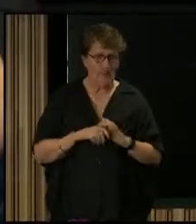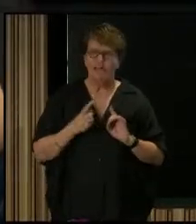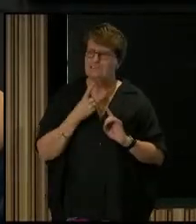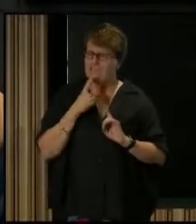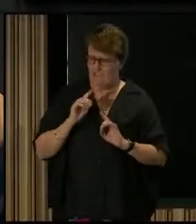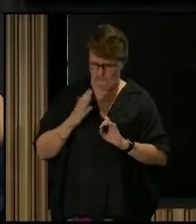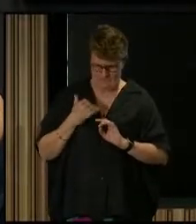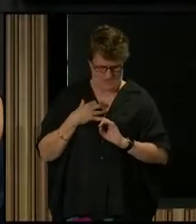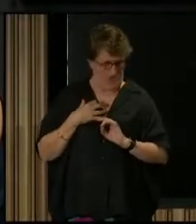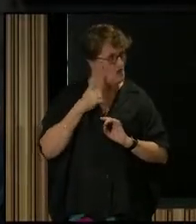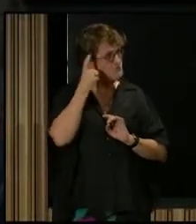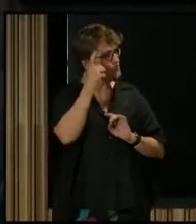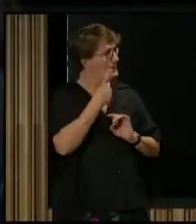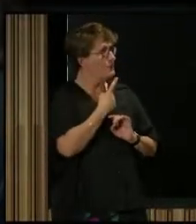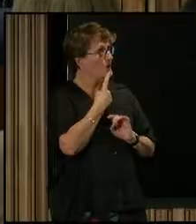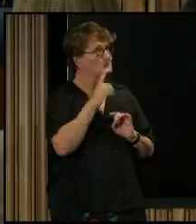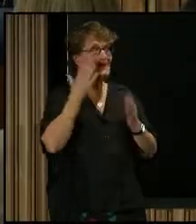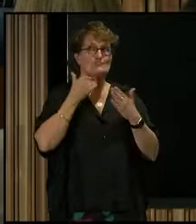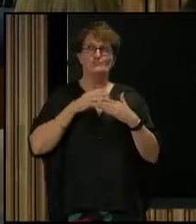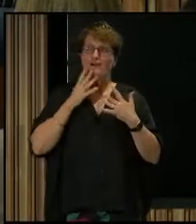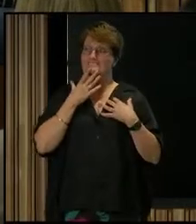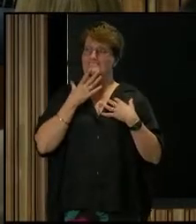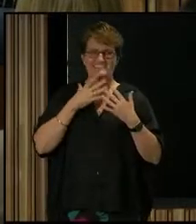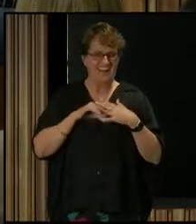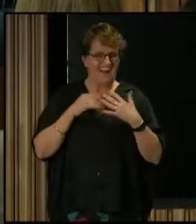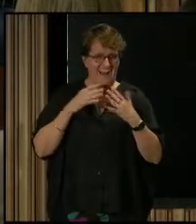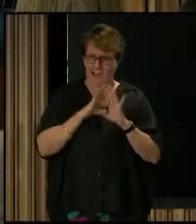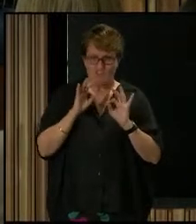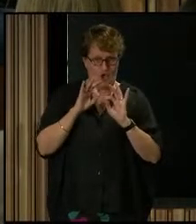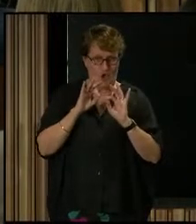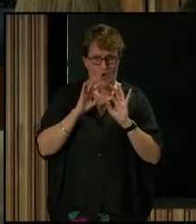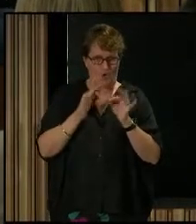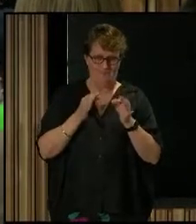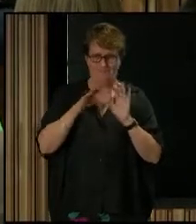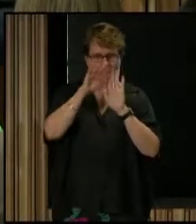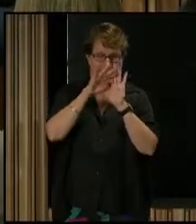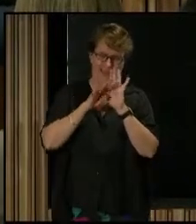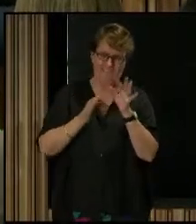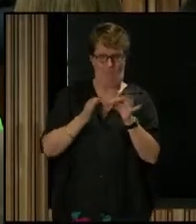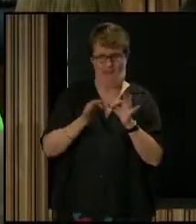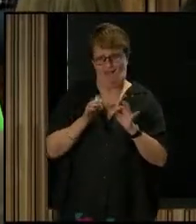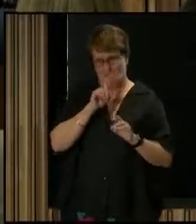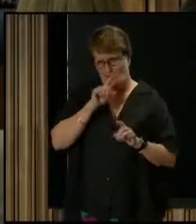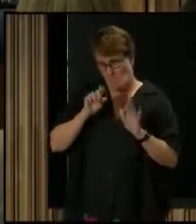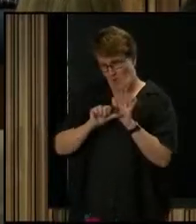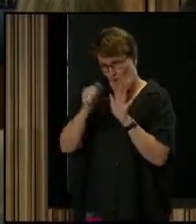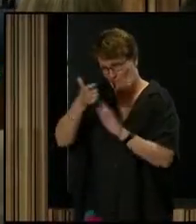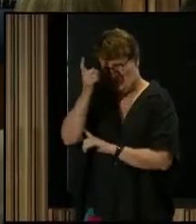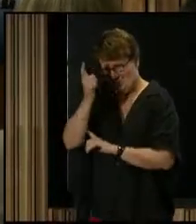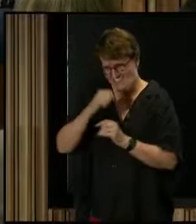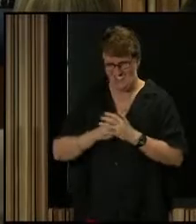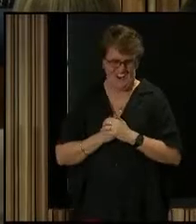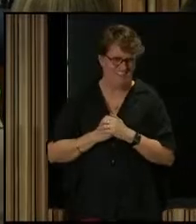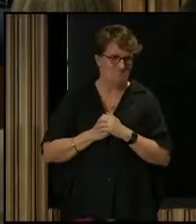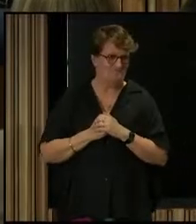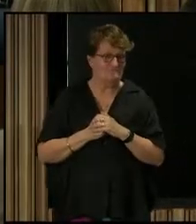Evan, I was like, I wonder what I'll say this evening. And I have no lesson plan. That's why I couldn't be a teacher. And I just walk out and I'm like, well,